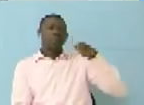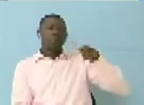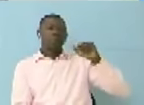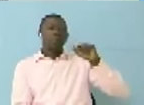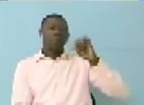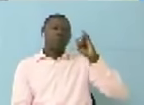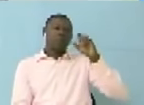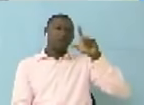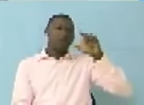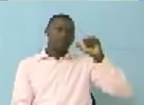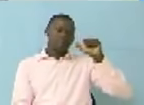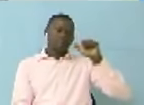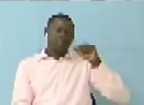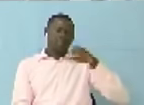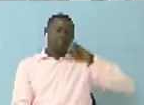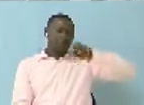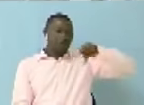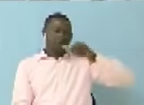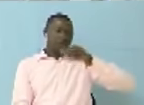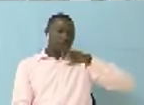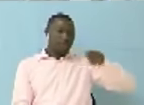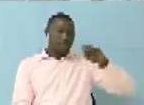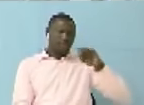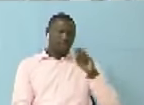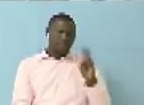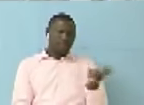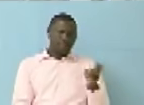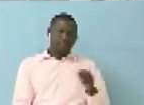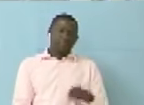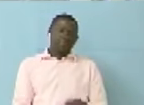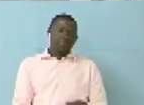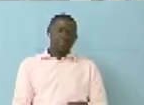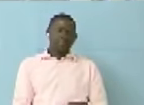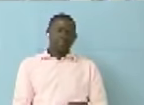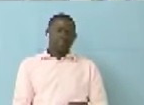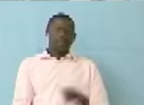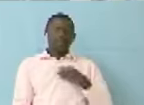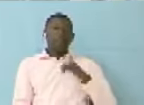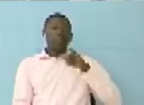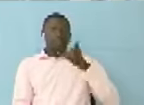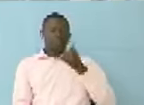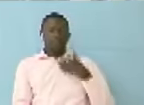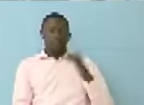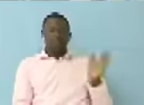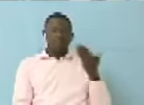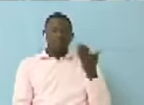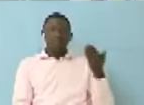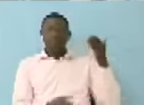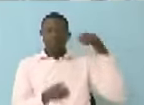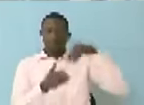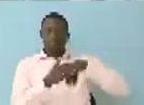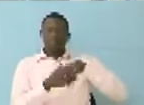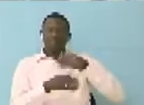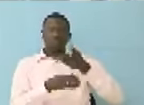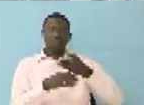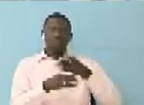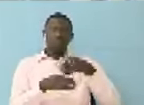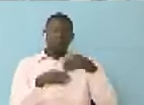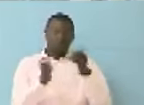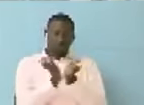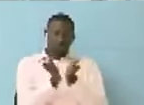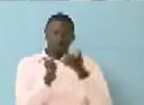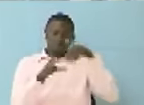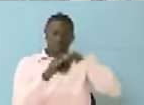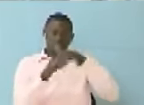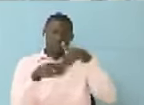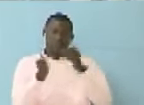Ismaila confirmed that yes, he was coming to the panel. I know that he was coming from the State House. State House. But